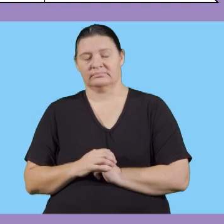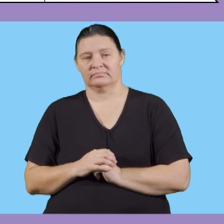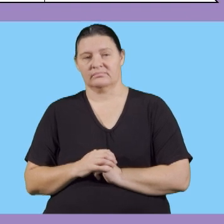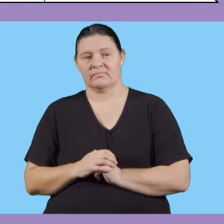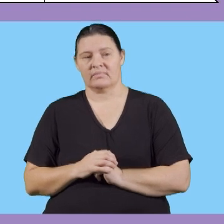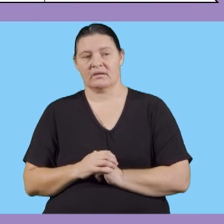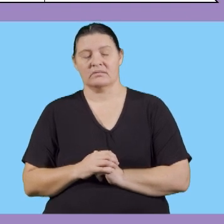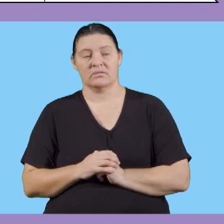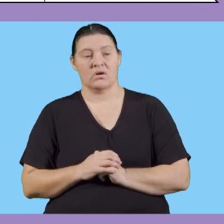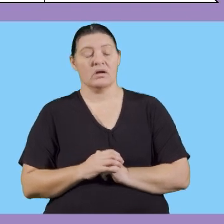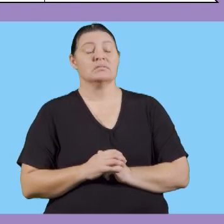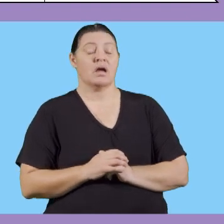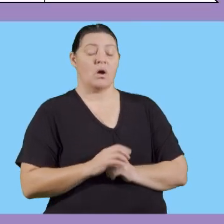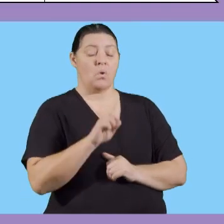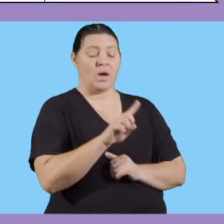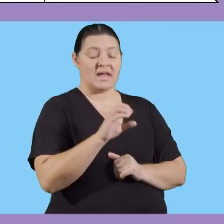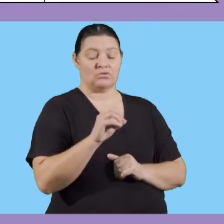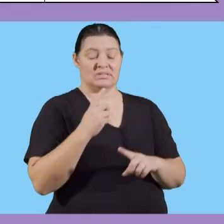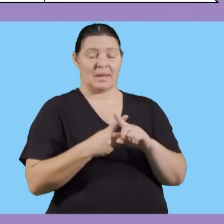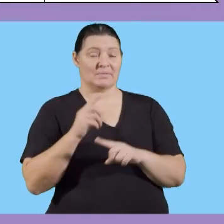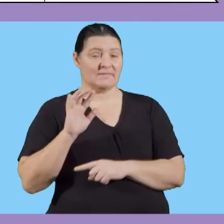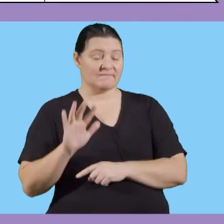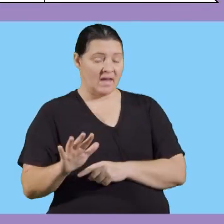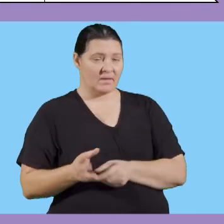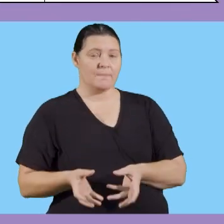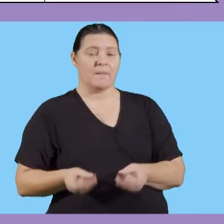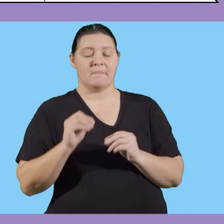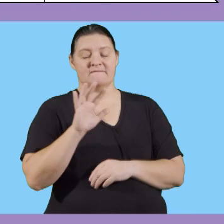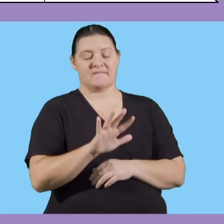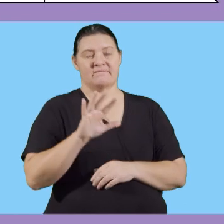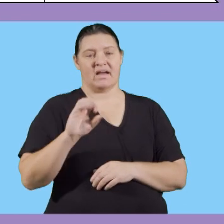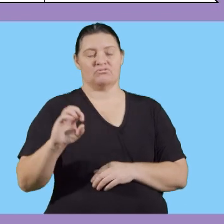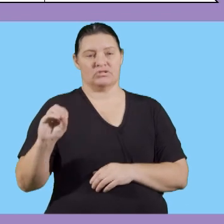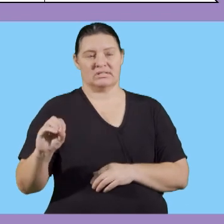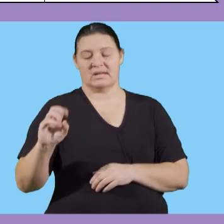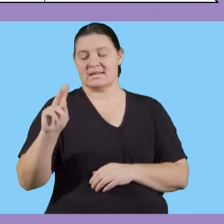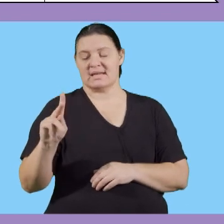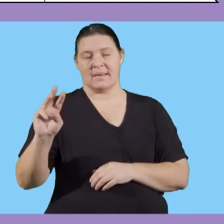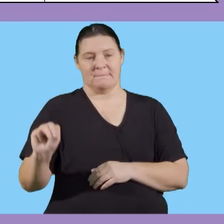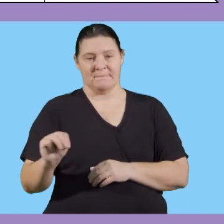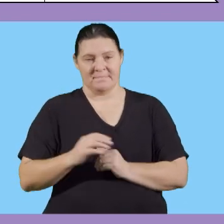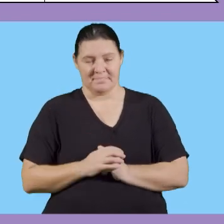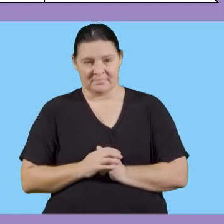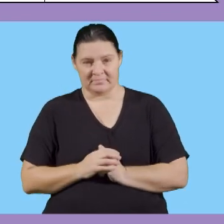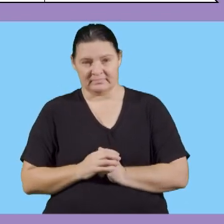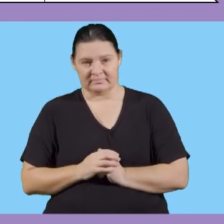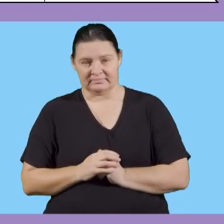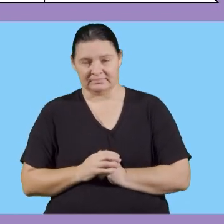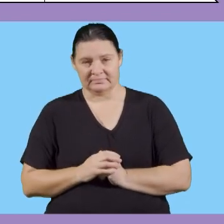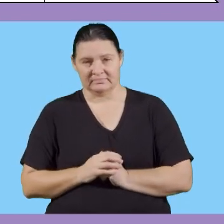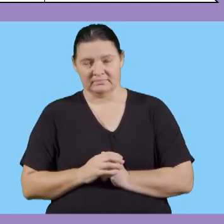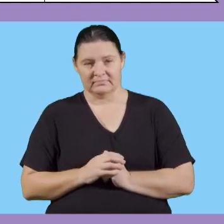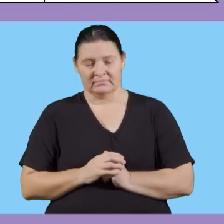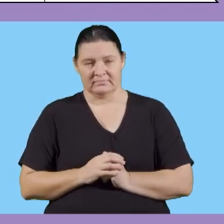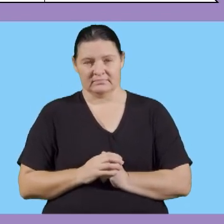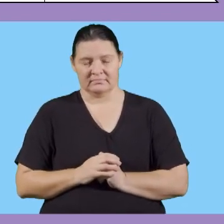hours. When you say 100 multiplied by 5, that will give you an answer of 500, and that is